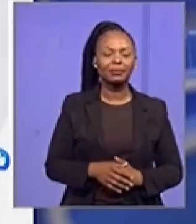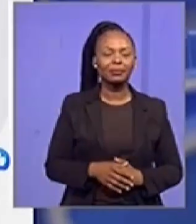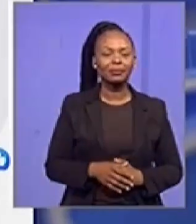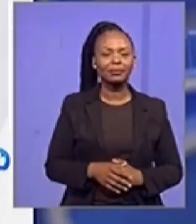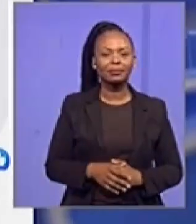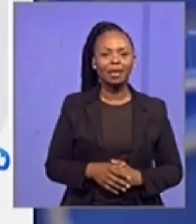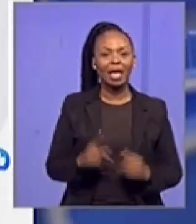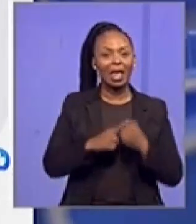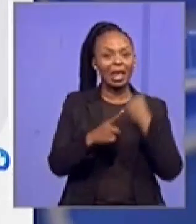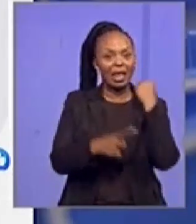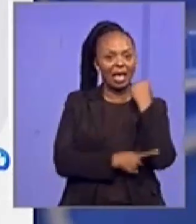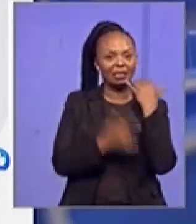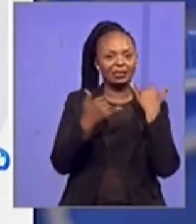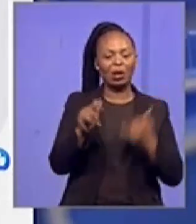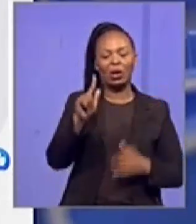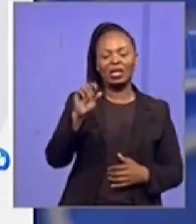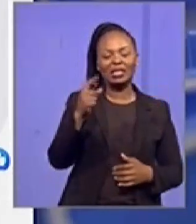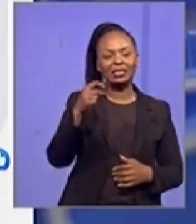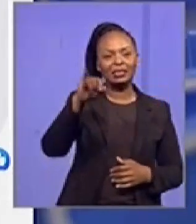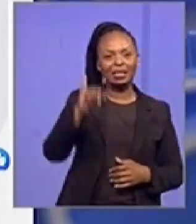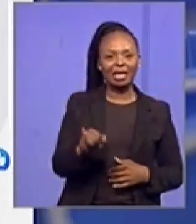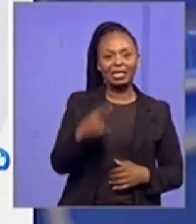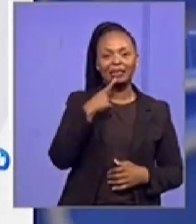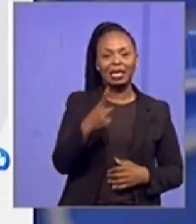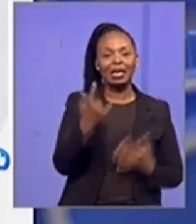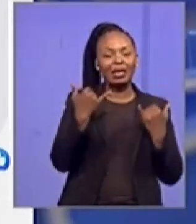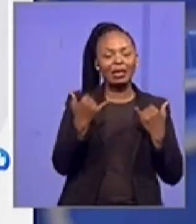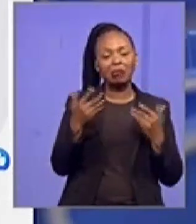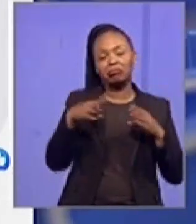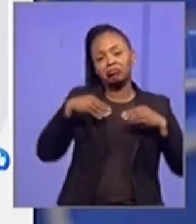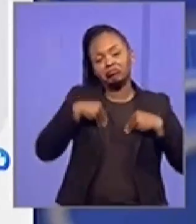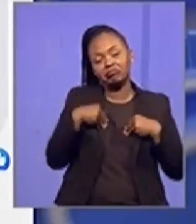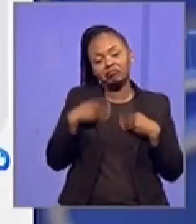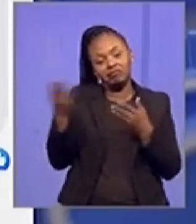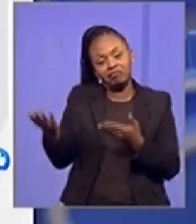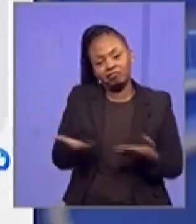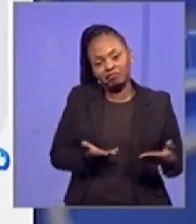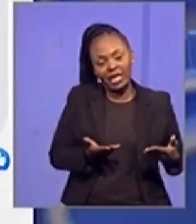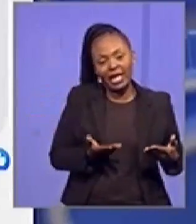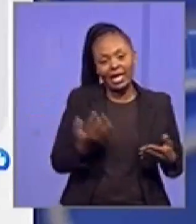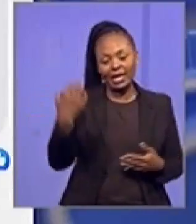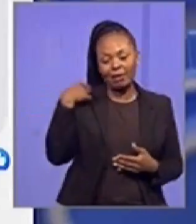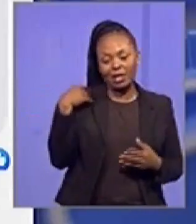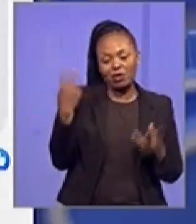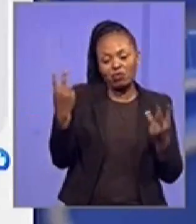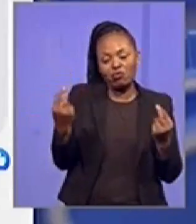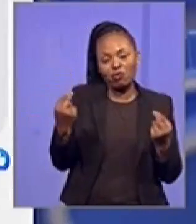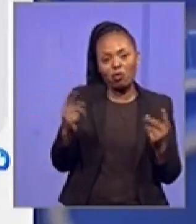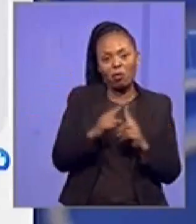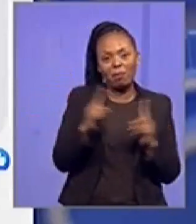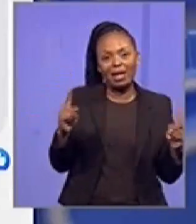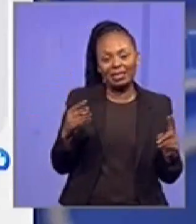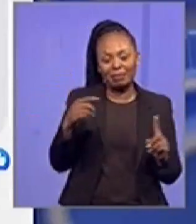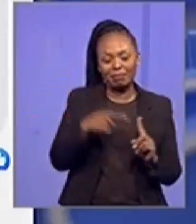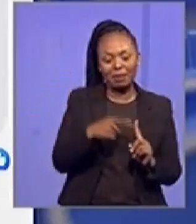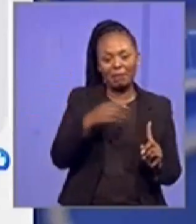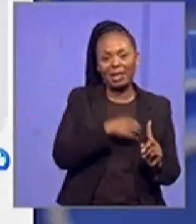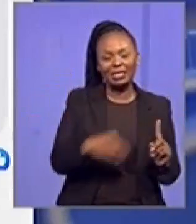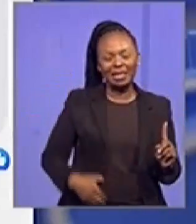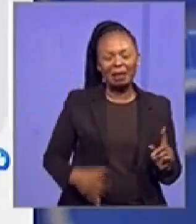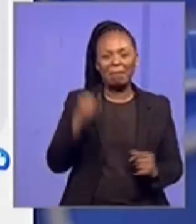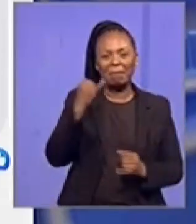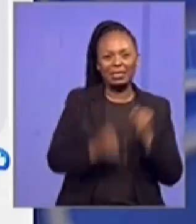Ati molatsa o qetela ke wa Lesedi Tala mme yena o re re amohela kabinete e ntjha le hoja mopresidente a entse phoso e kgolo